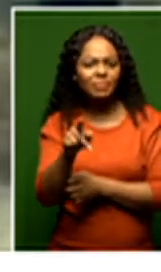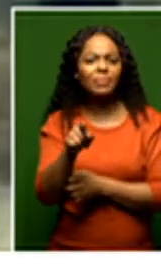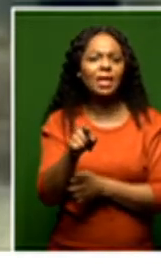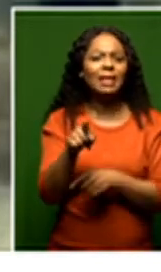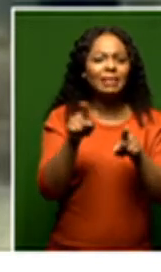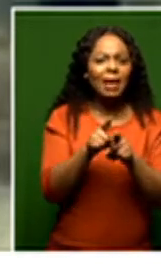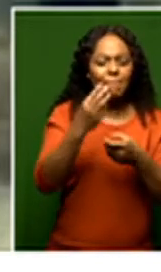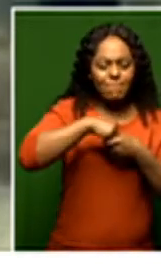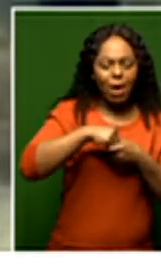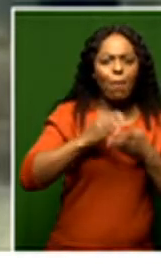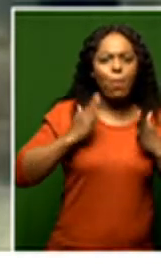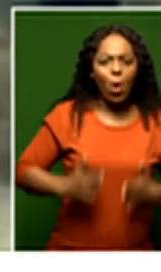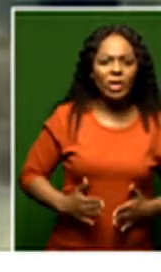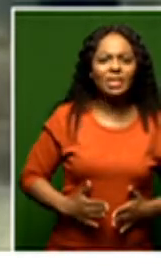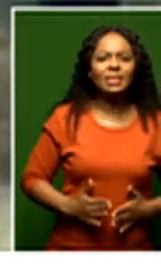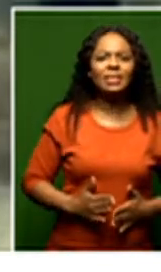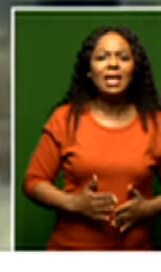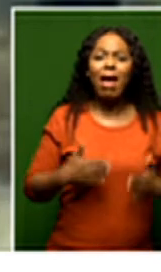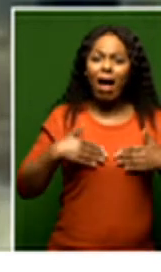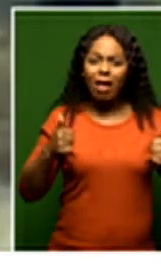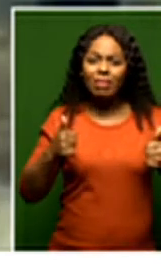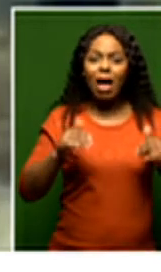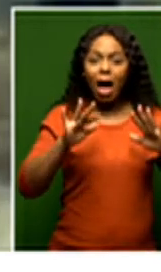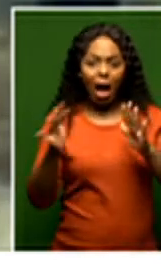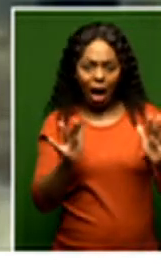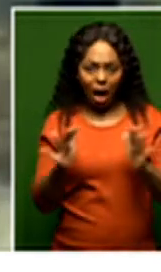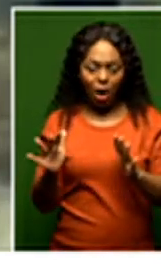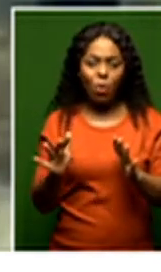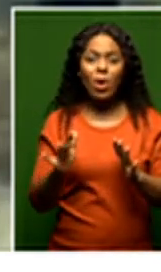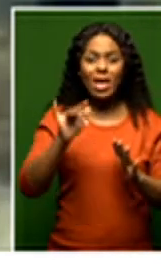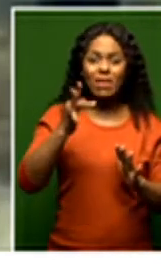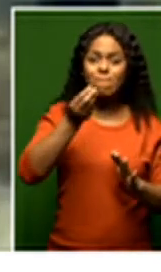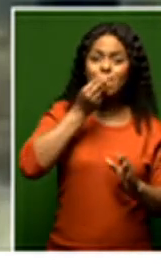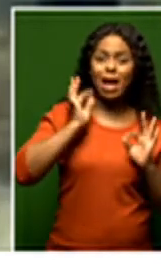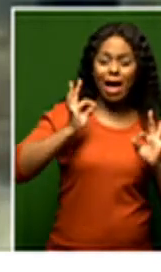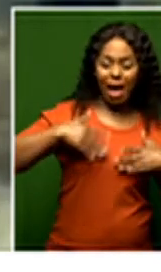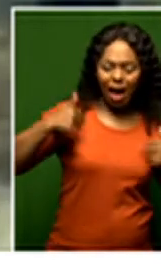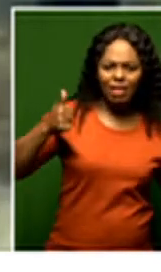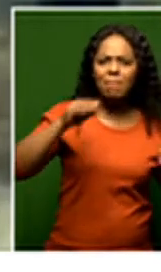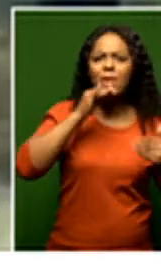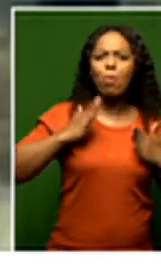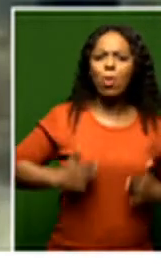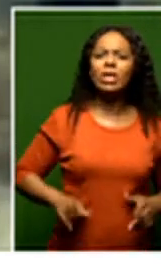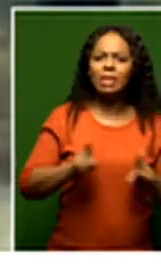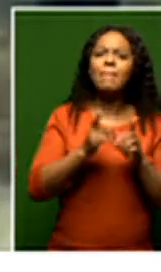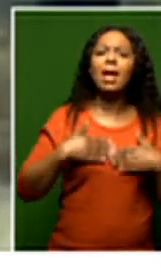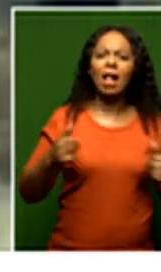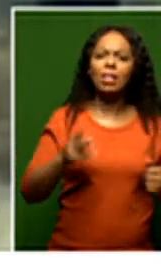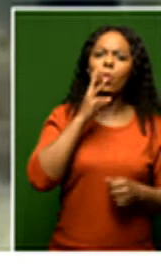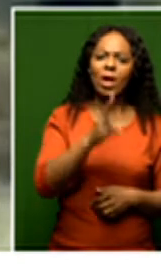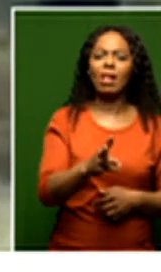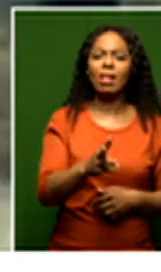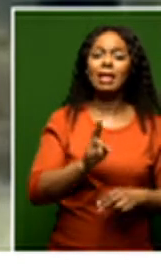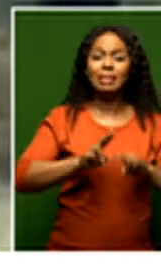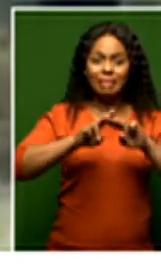our bodies, then our bodies are going to respond in a way that promotes health and well-being. So there's a lot we can do in